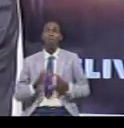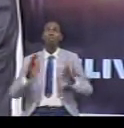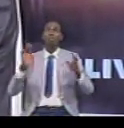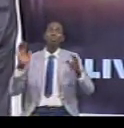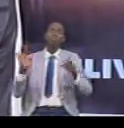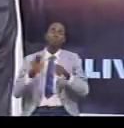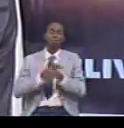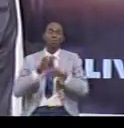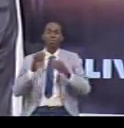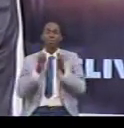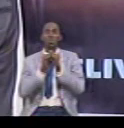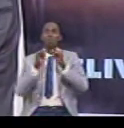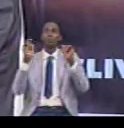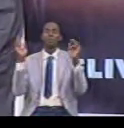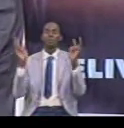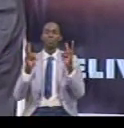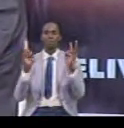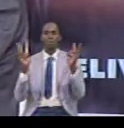Victorious.